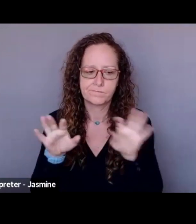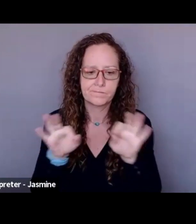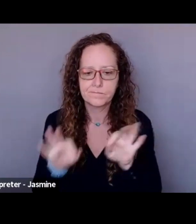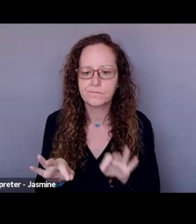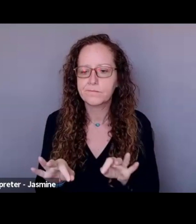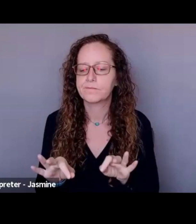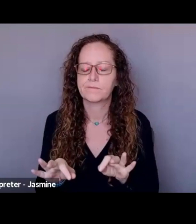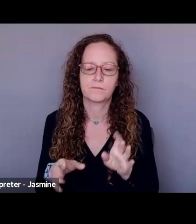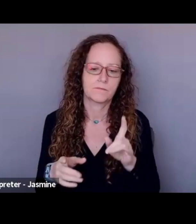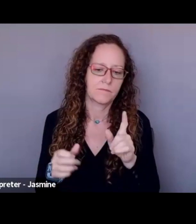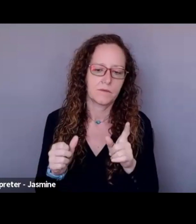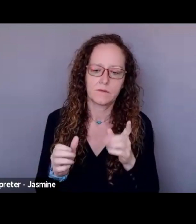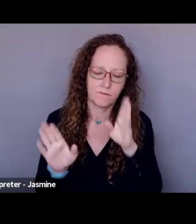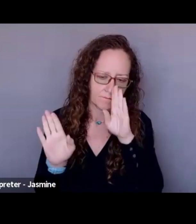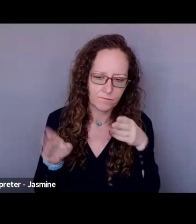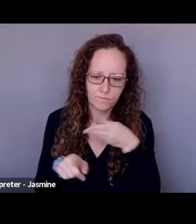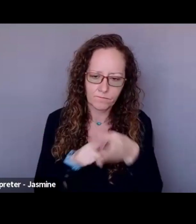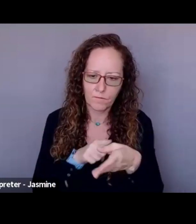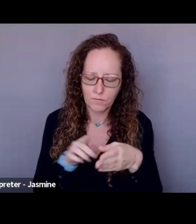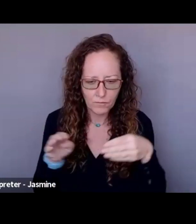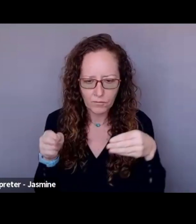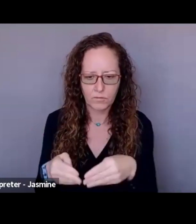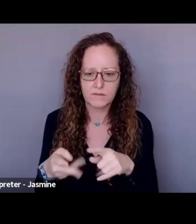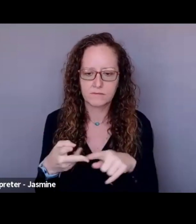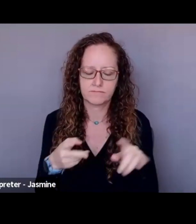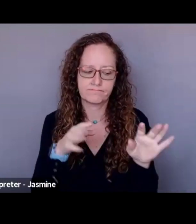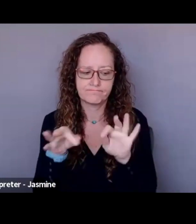on, finding research images,